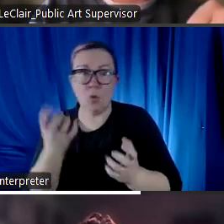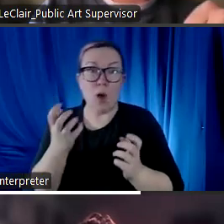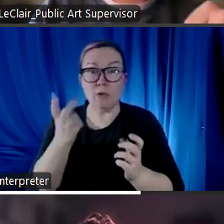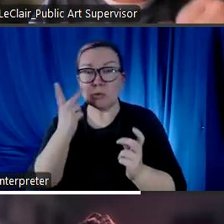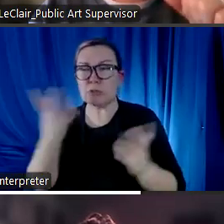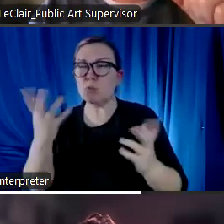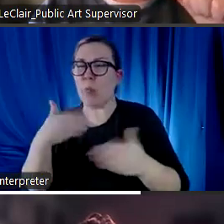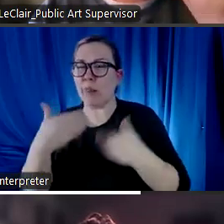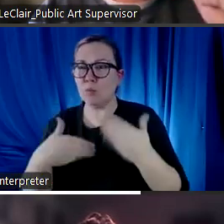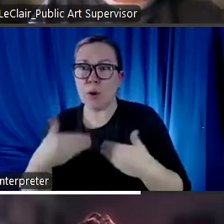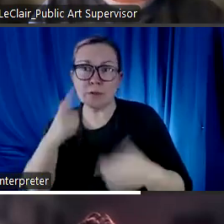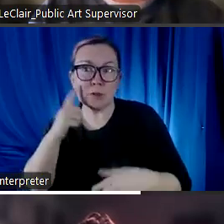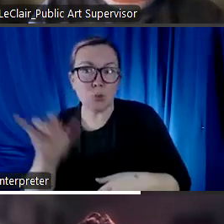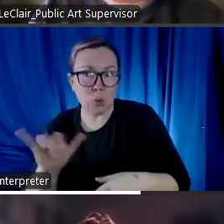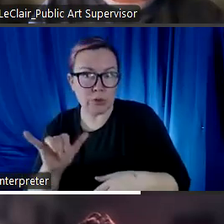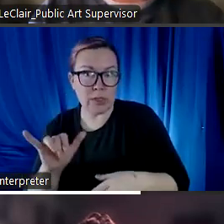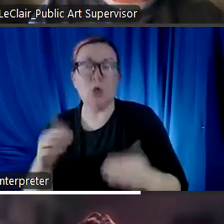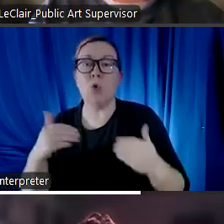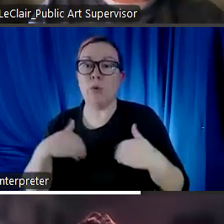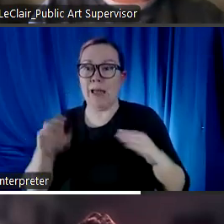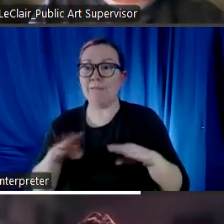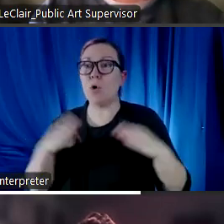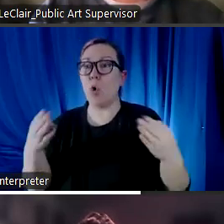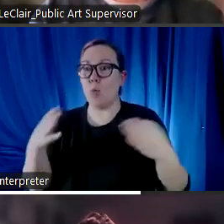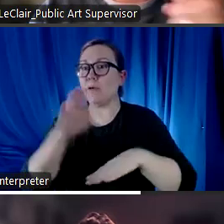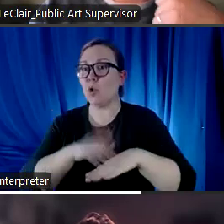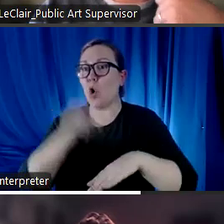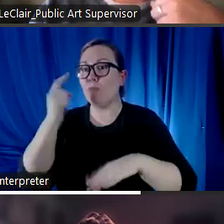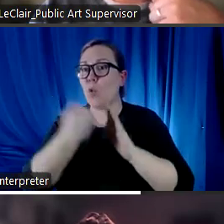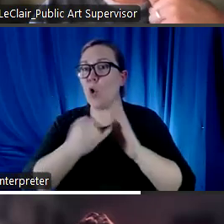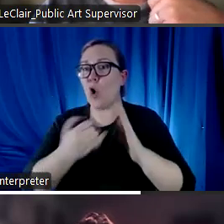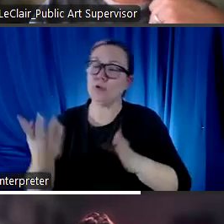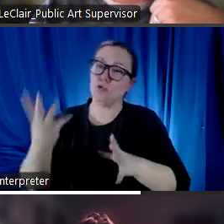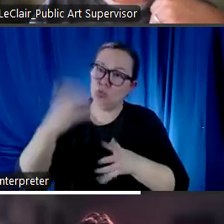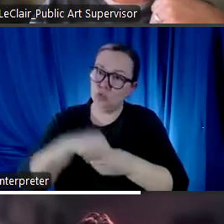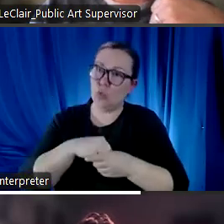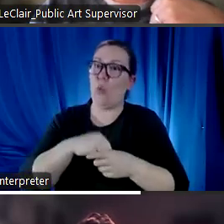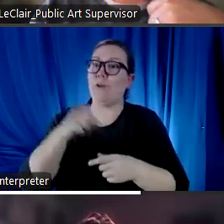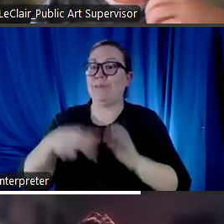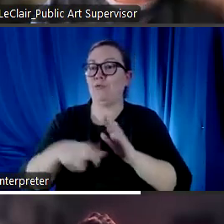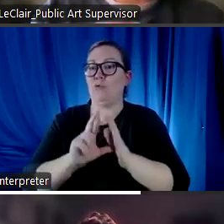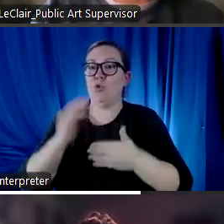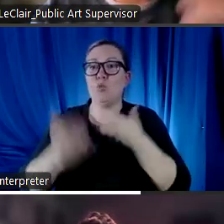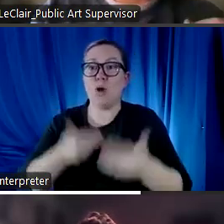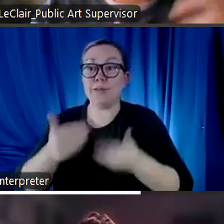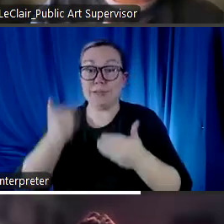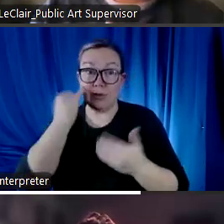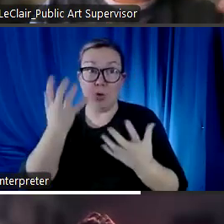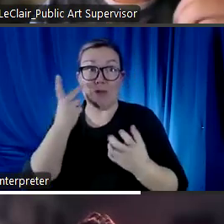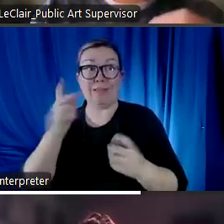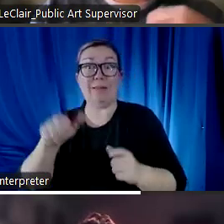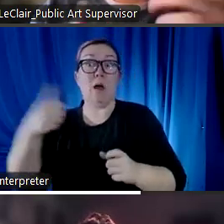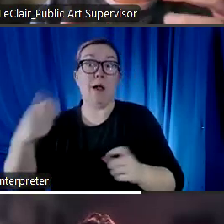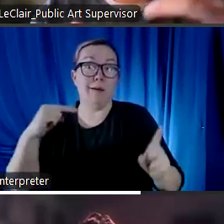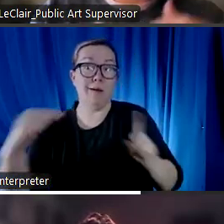process looks like, we have that open call for artists to join us in these review processes. So if you want to see the other side of